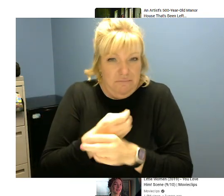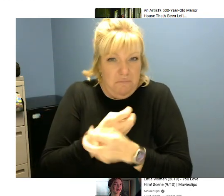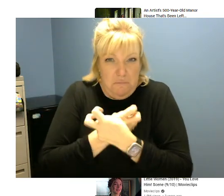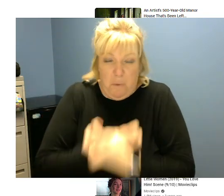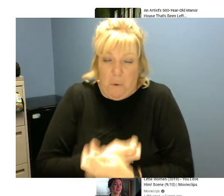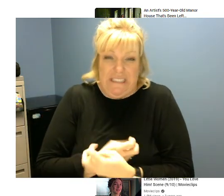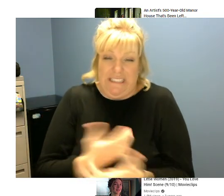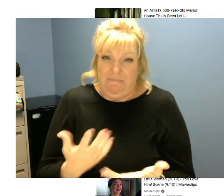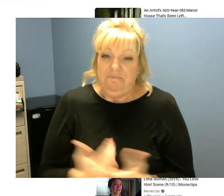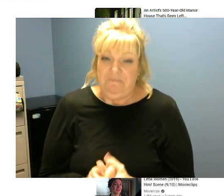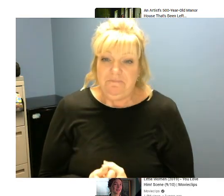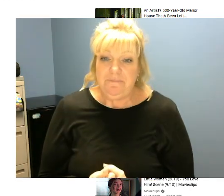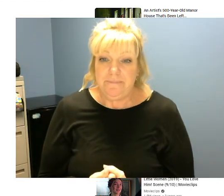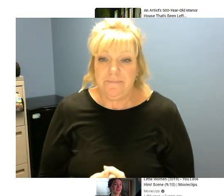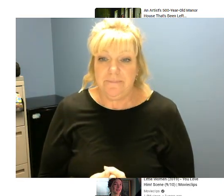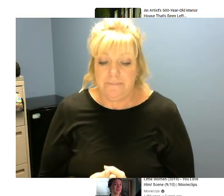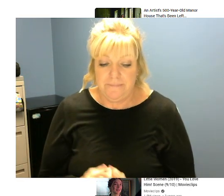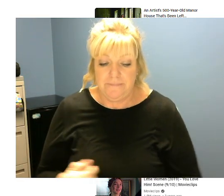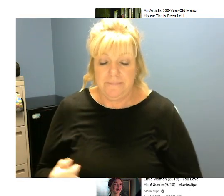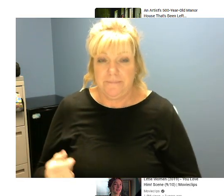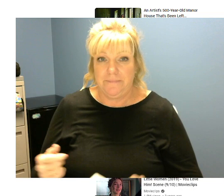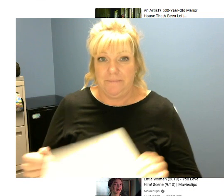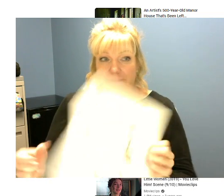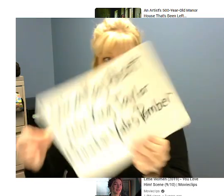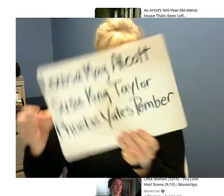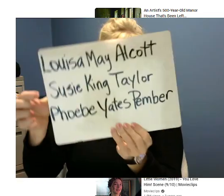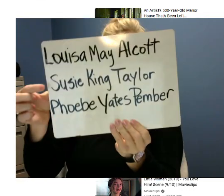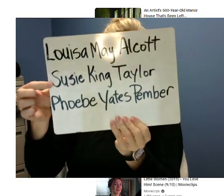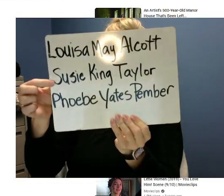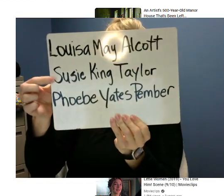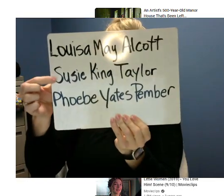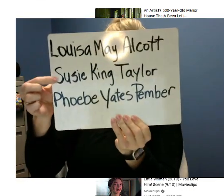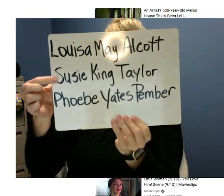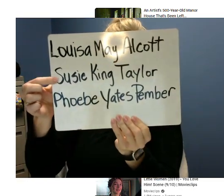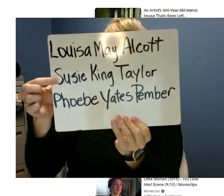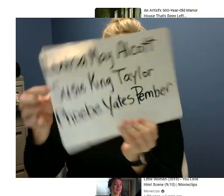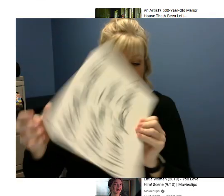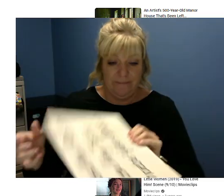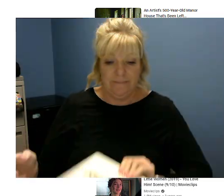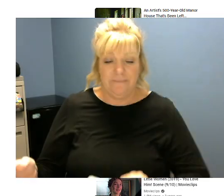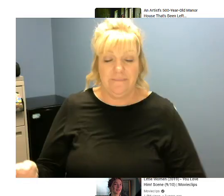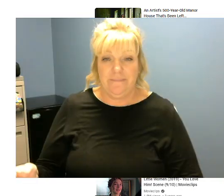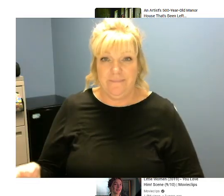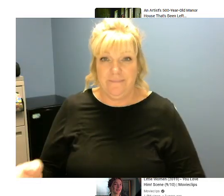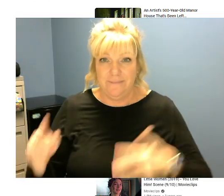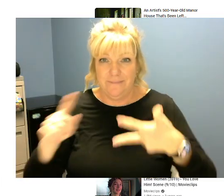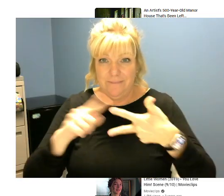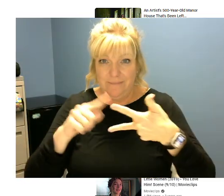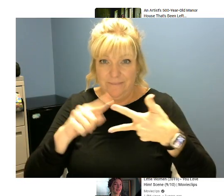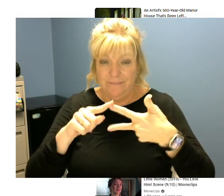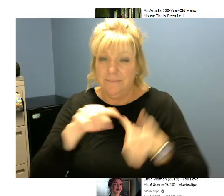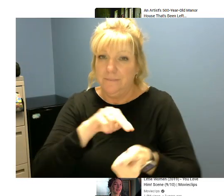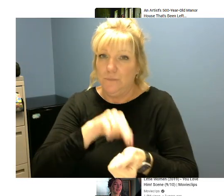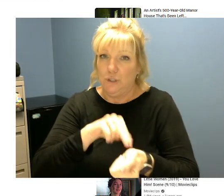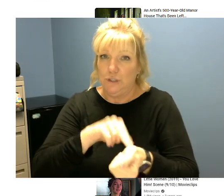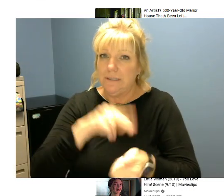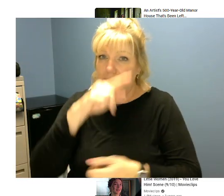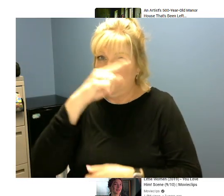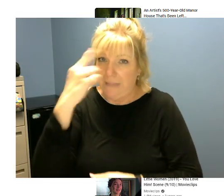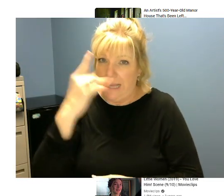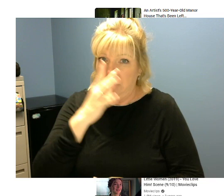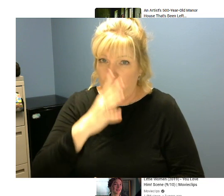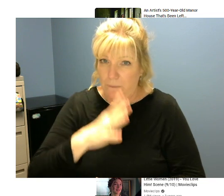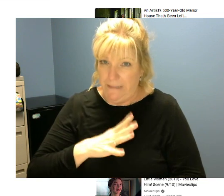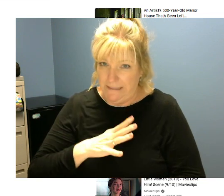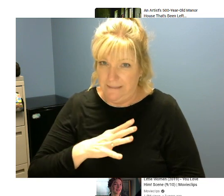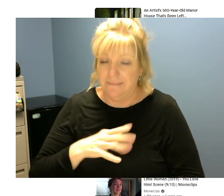poisoning. Now, Susie King Taylor, she was a black woman who served as a nurse in the Civil War, and you've got her account also